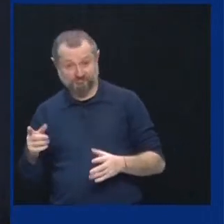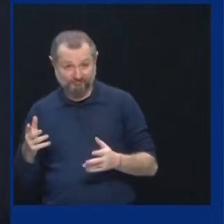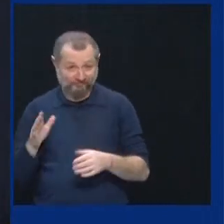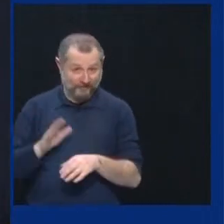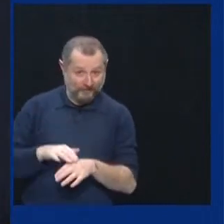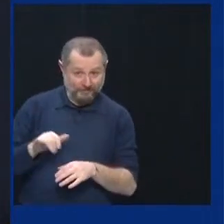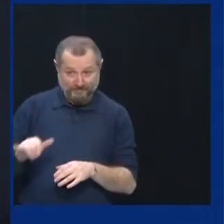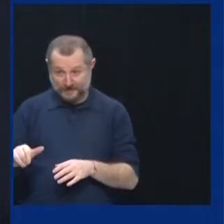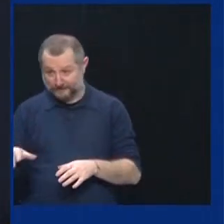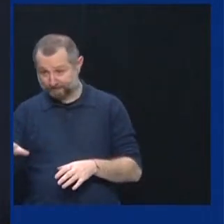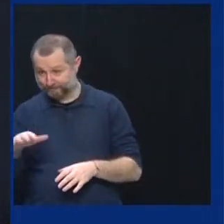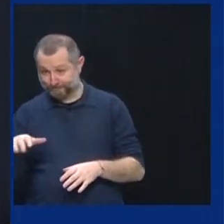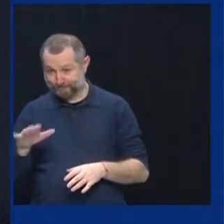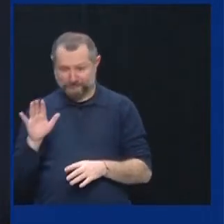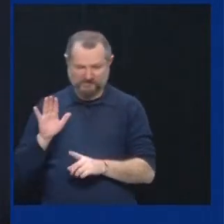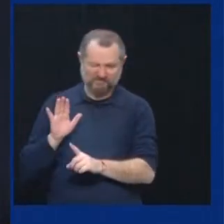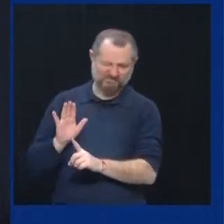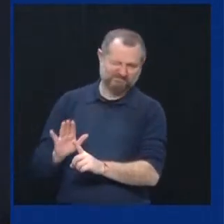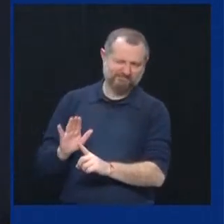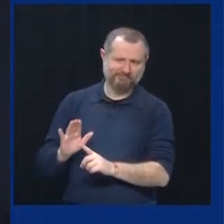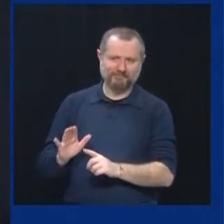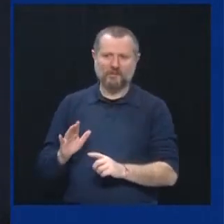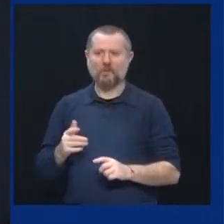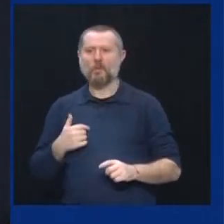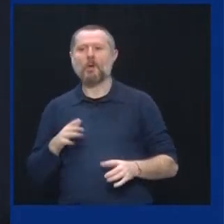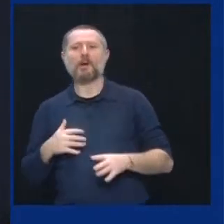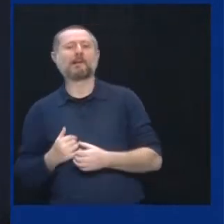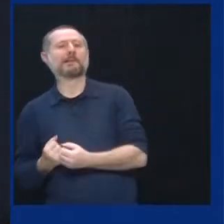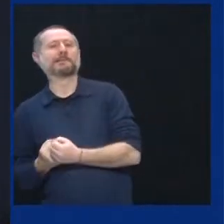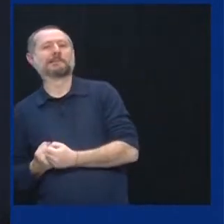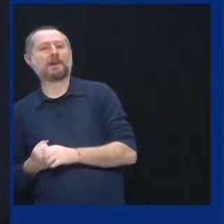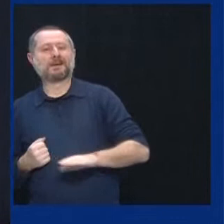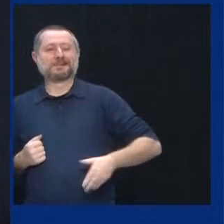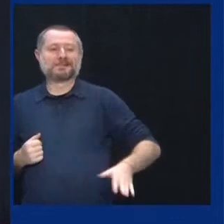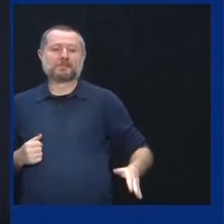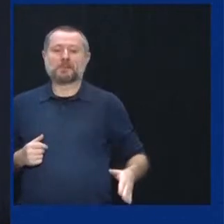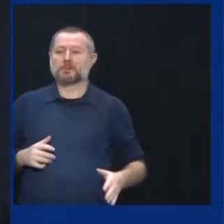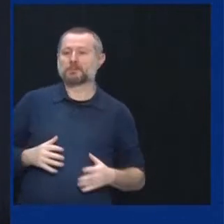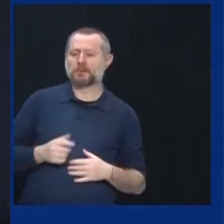brought any bias to the job, and